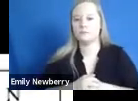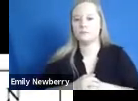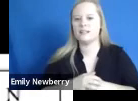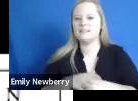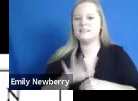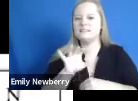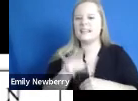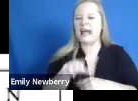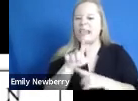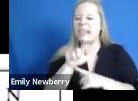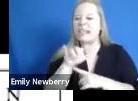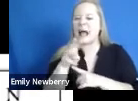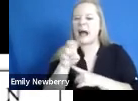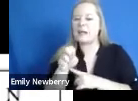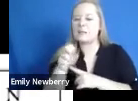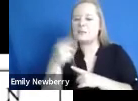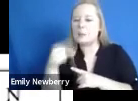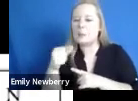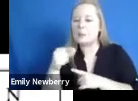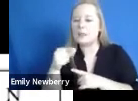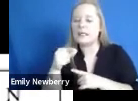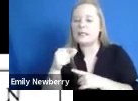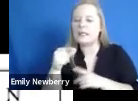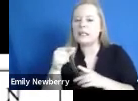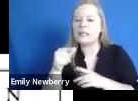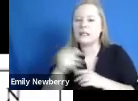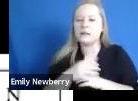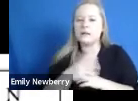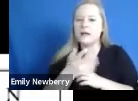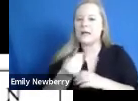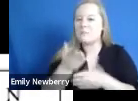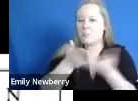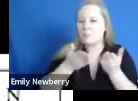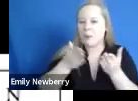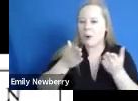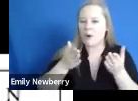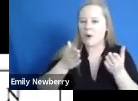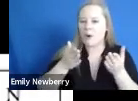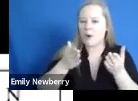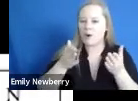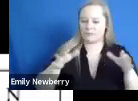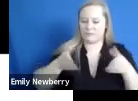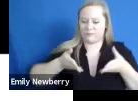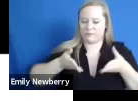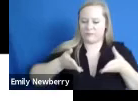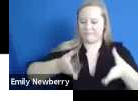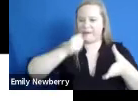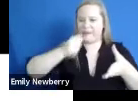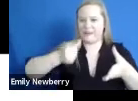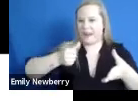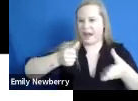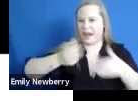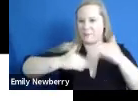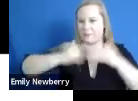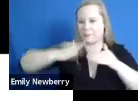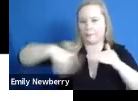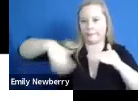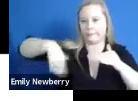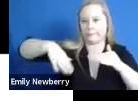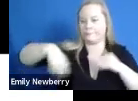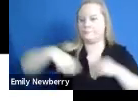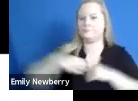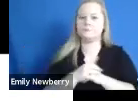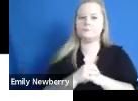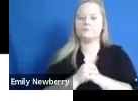color. And you can see part of our canal is not built down there yet in the south parts. All